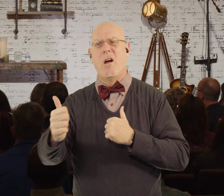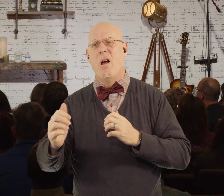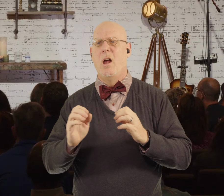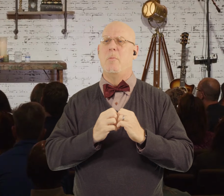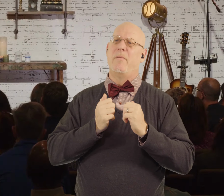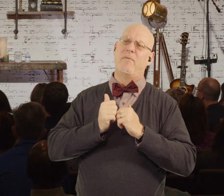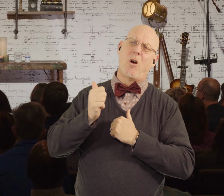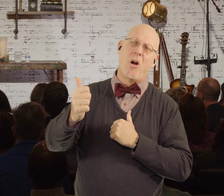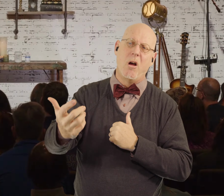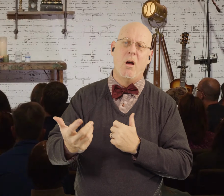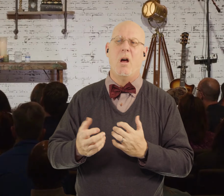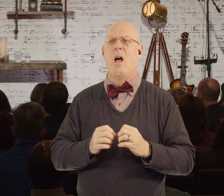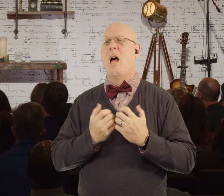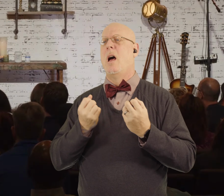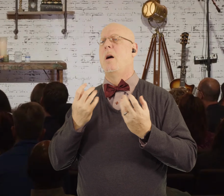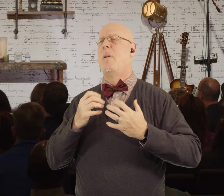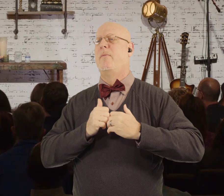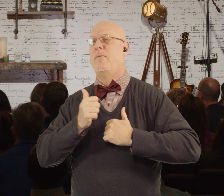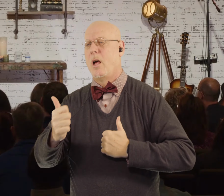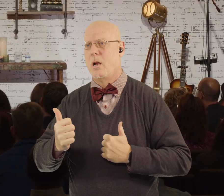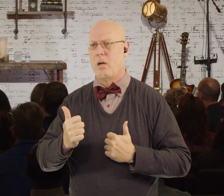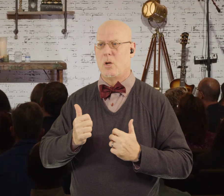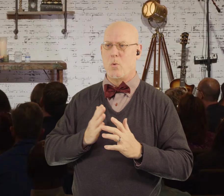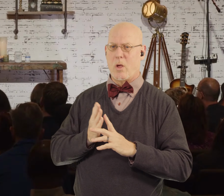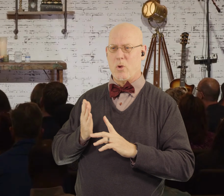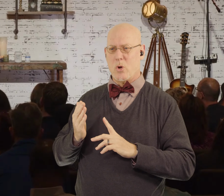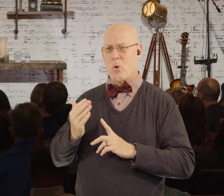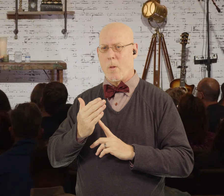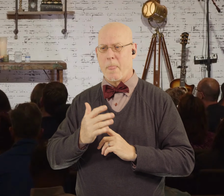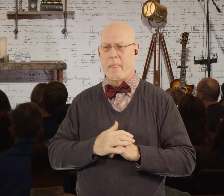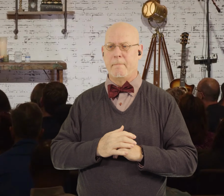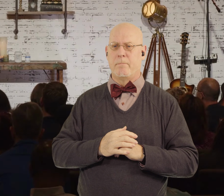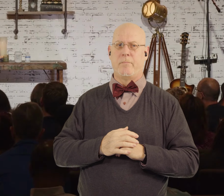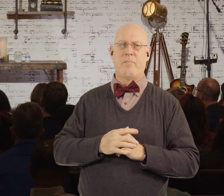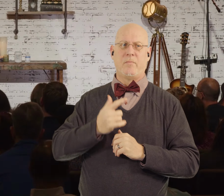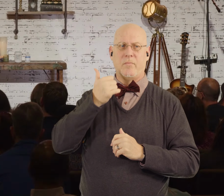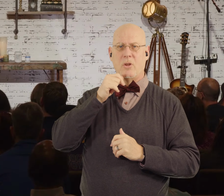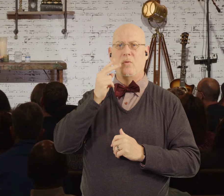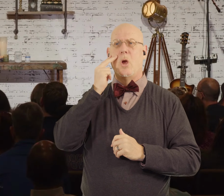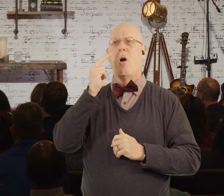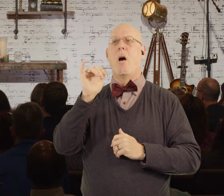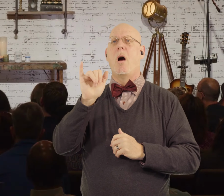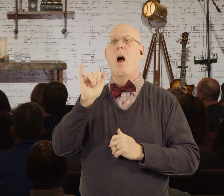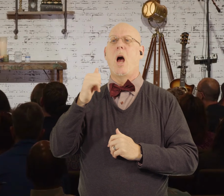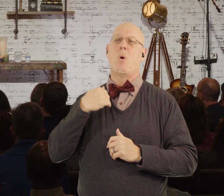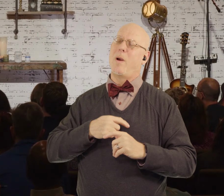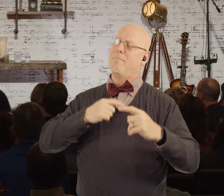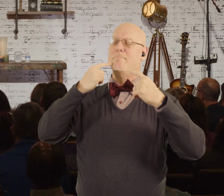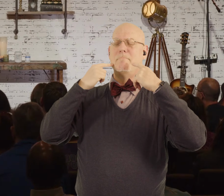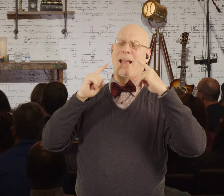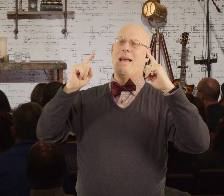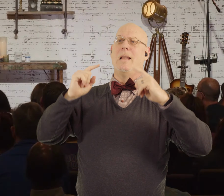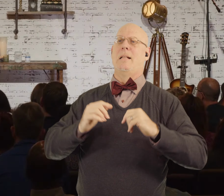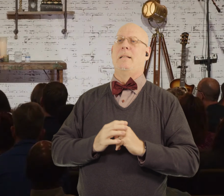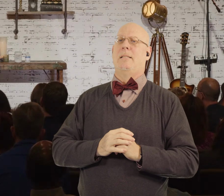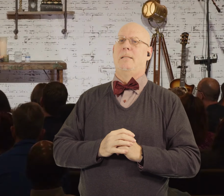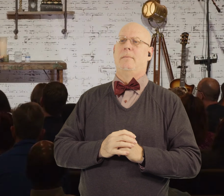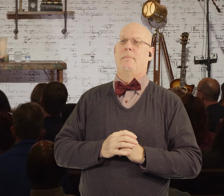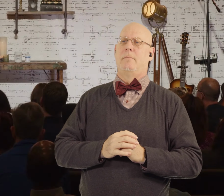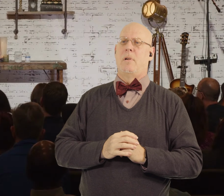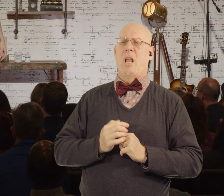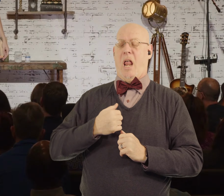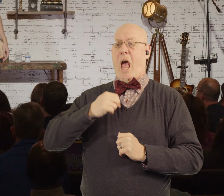longer? How much longer is this going to be? And then we finally get there around the corner, and the SUV comes into view, and she's like, we made